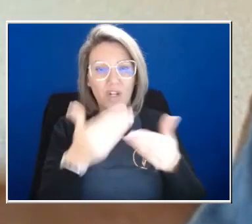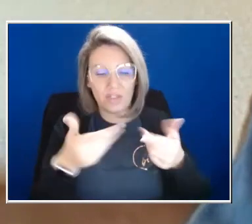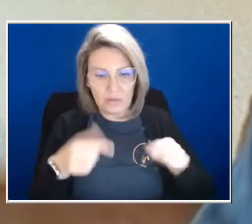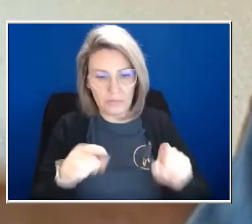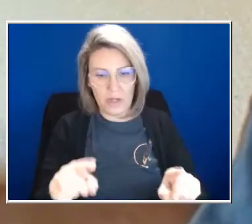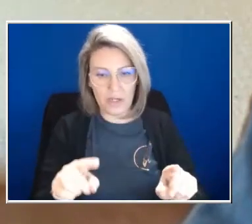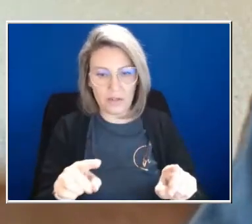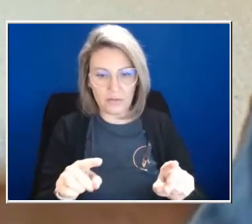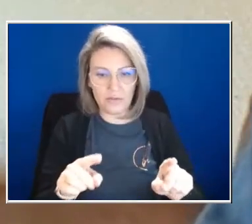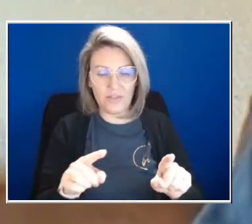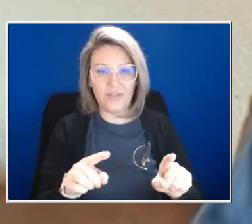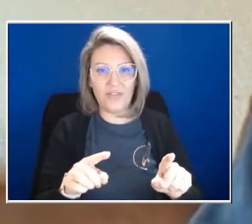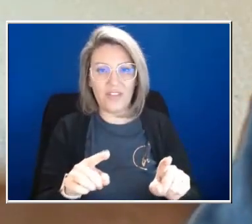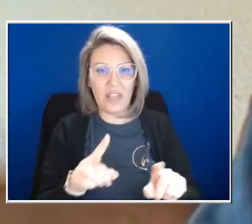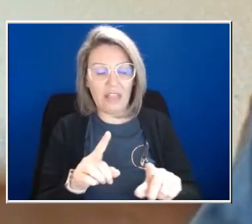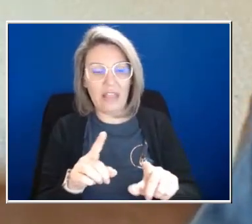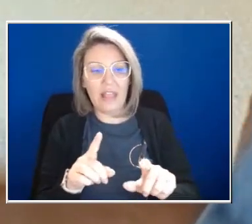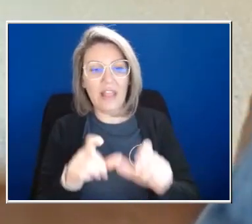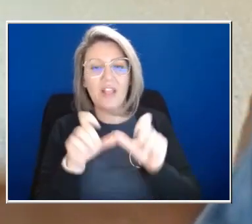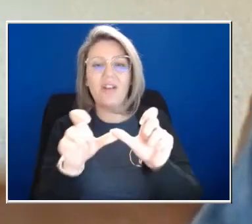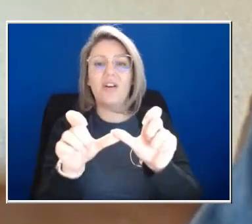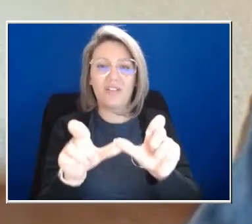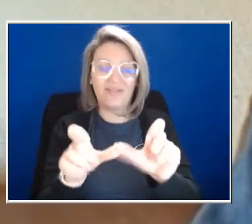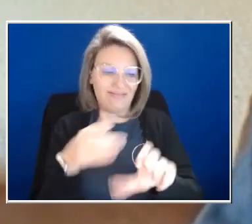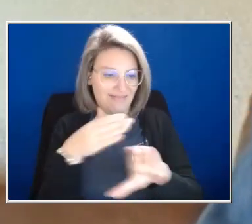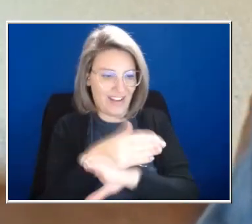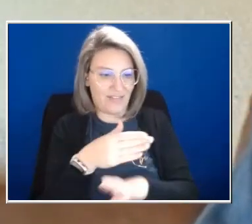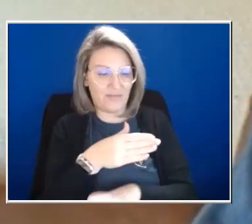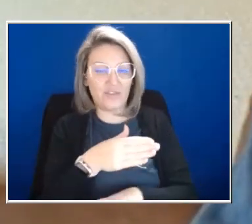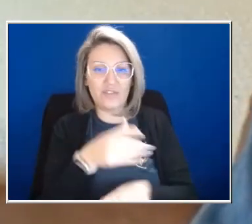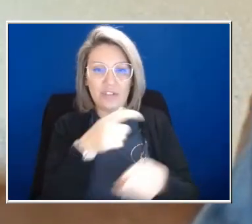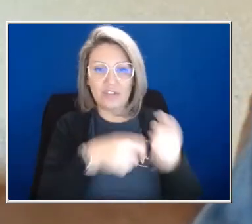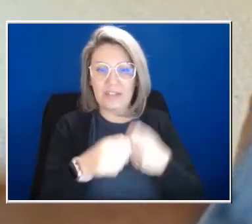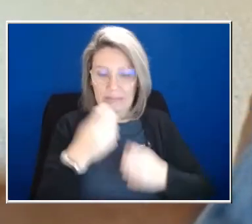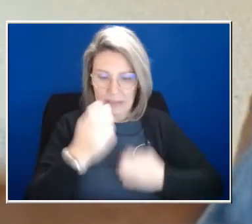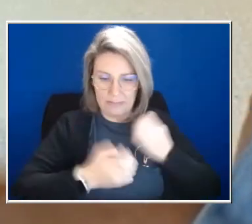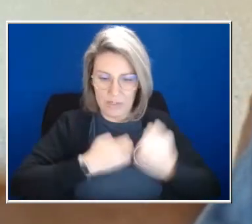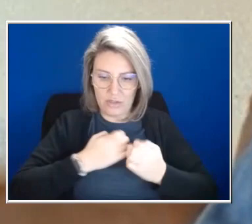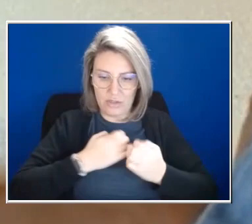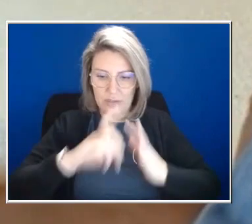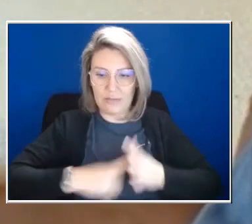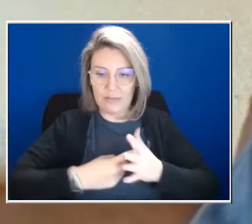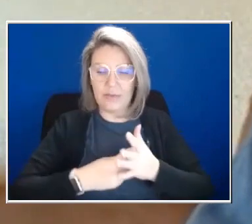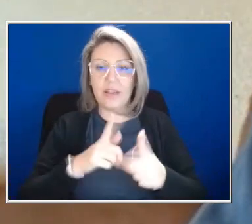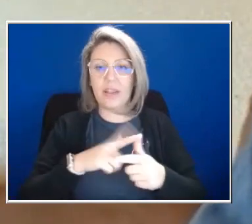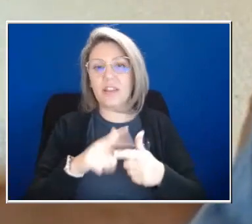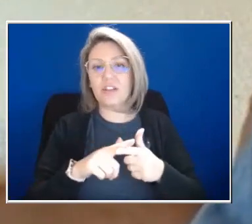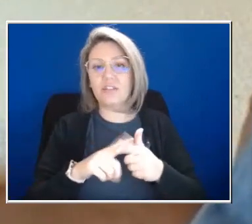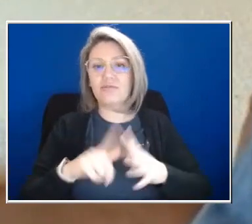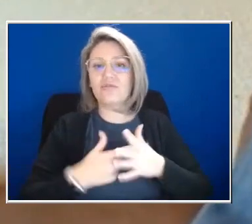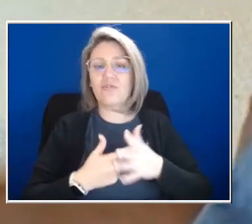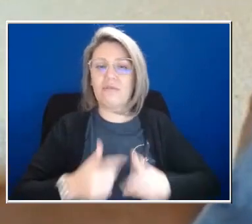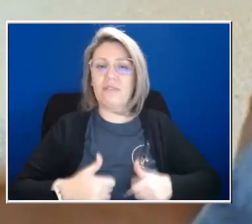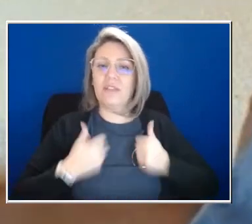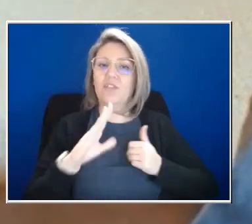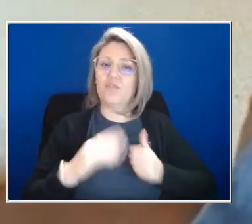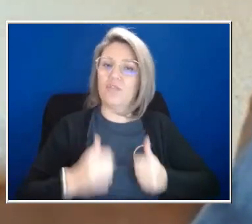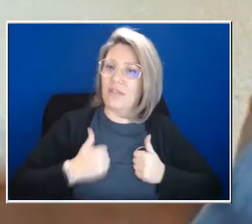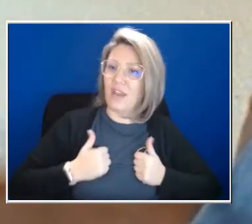longer post-transplant. I mean, it's very emotional in the beginning, and then once you start living your life and your life becomes your own